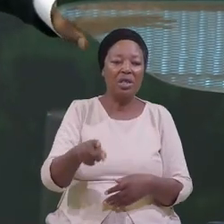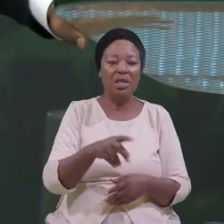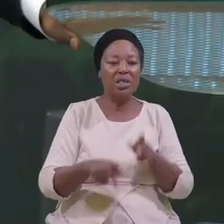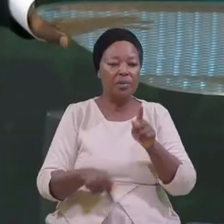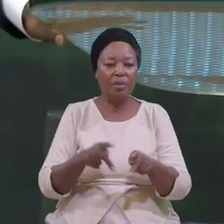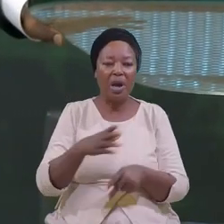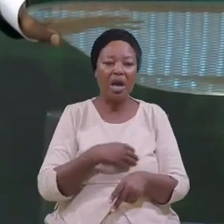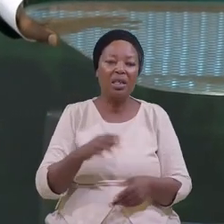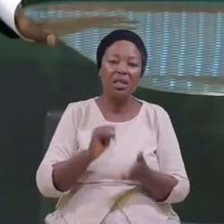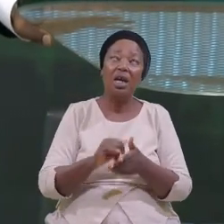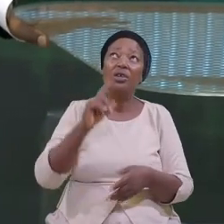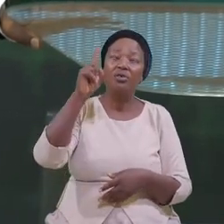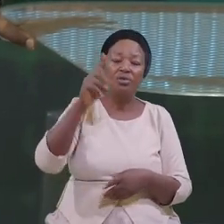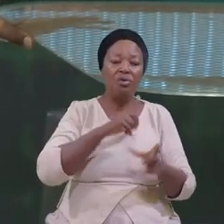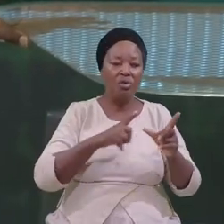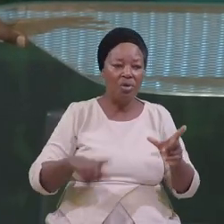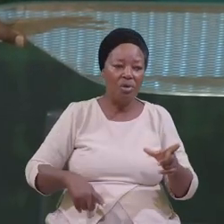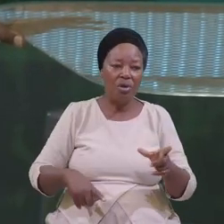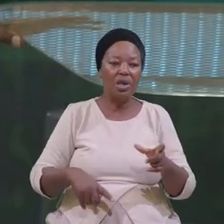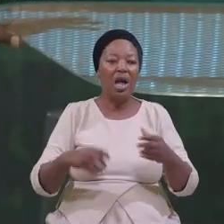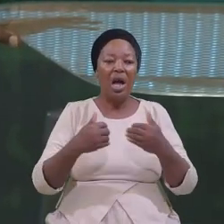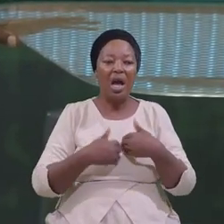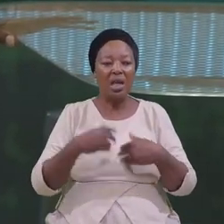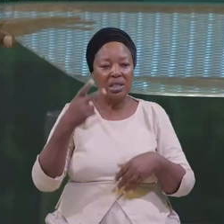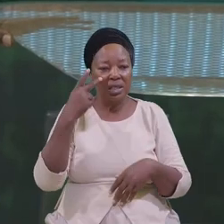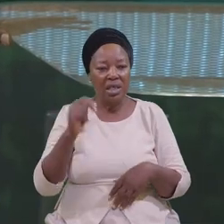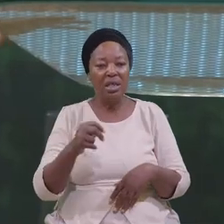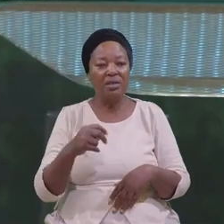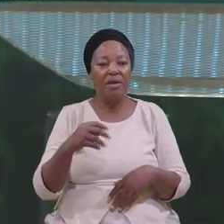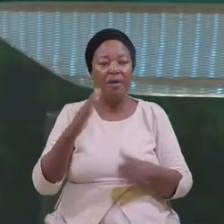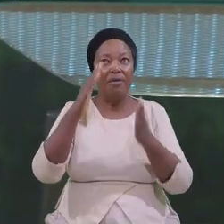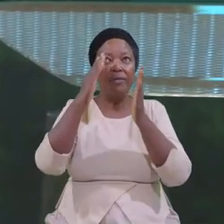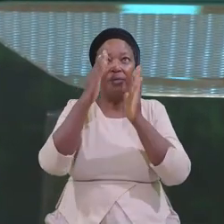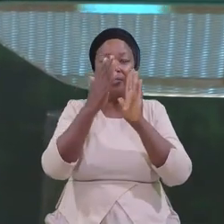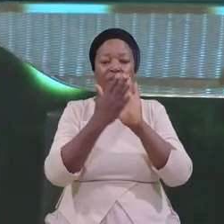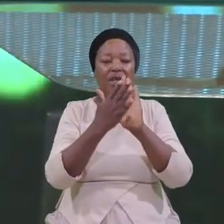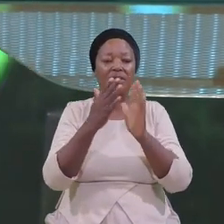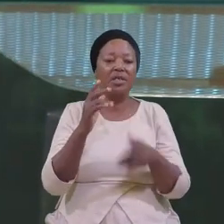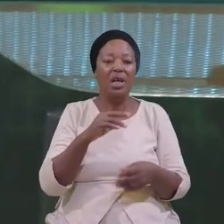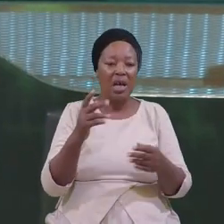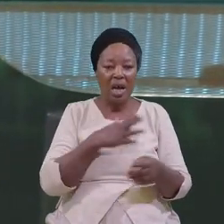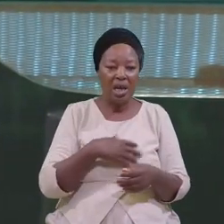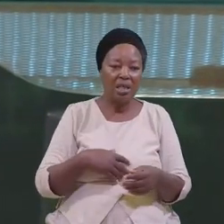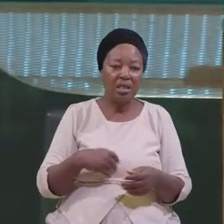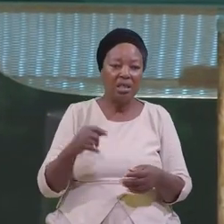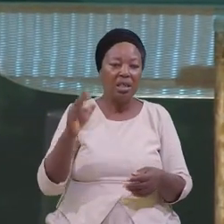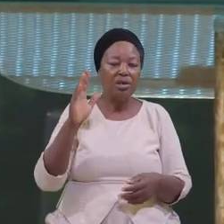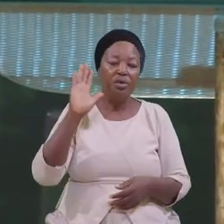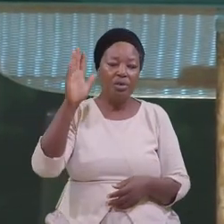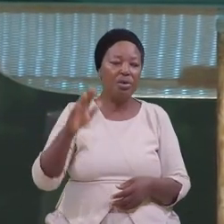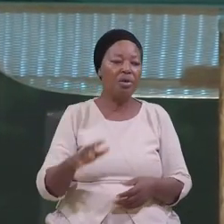thou, Lord, art seen face to face, and that thy cloud